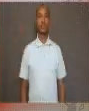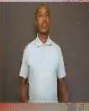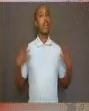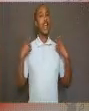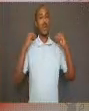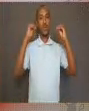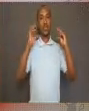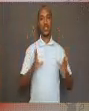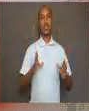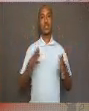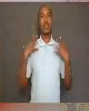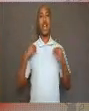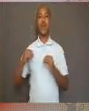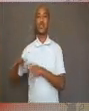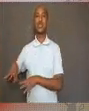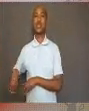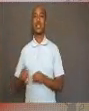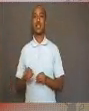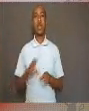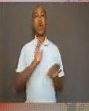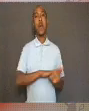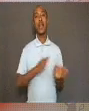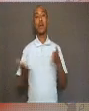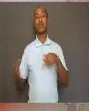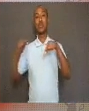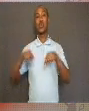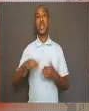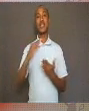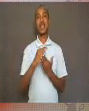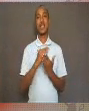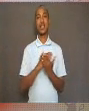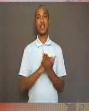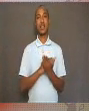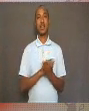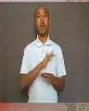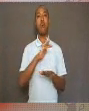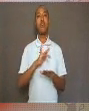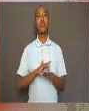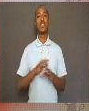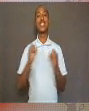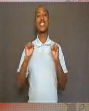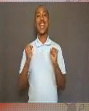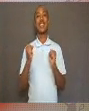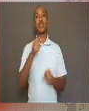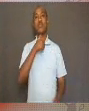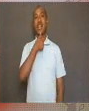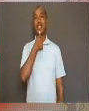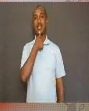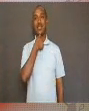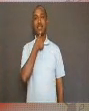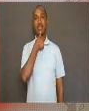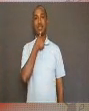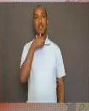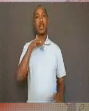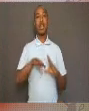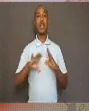Hello, teacher. Hello, students. Welcome to today's lesson on the strength of acids.